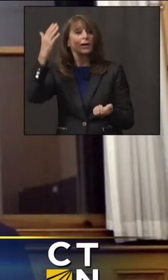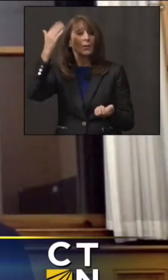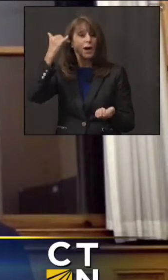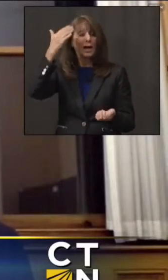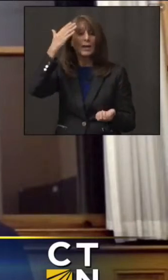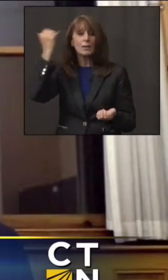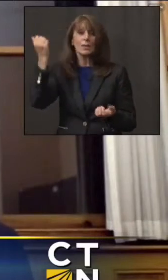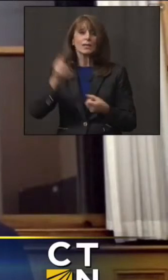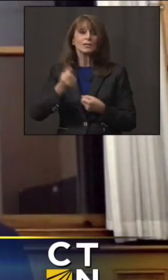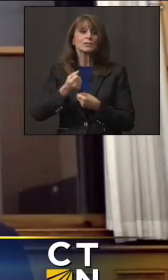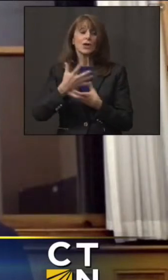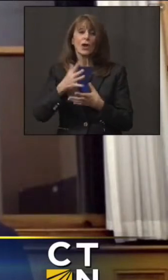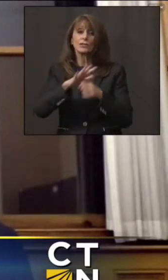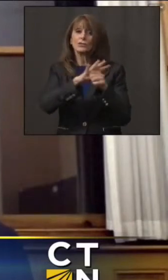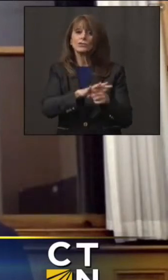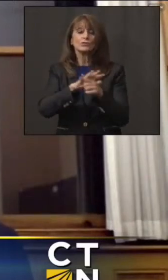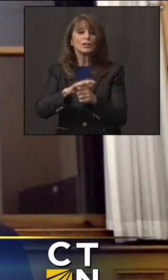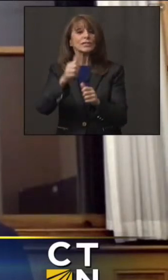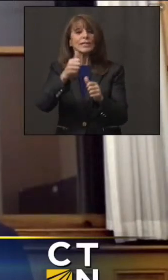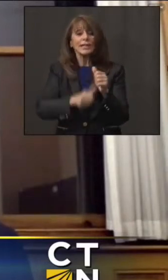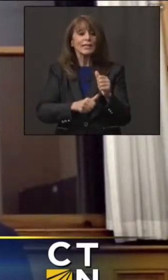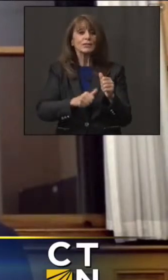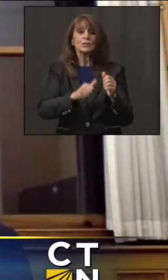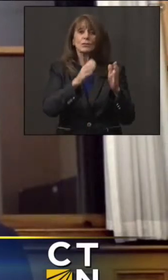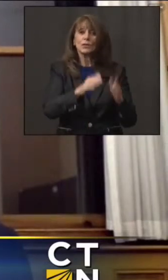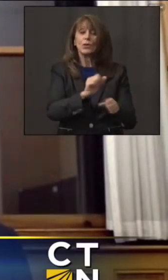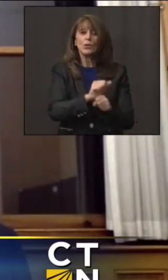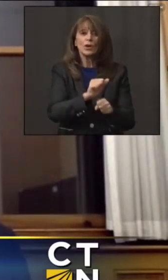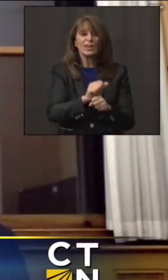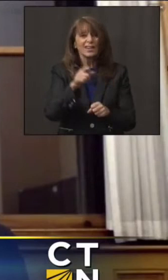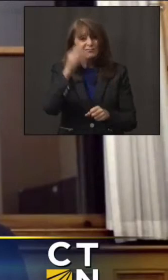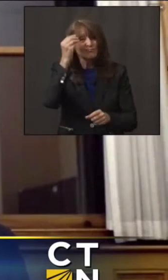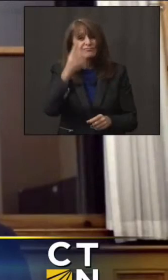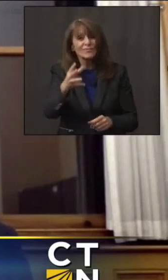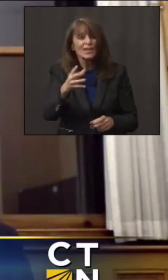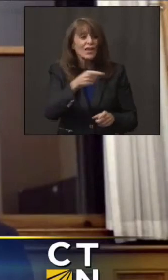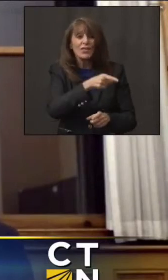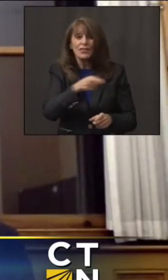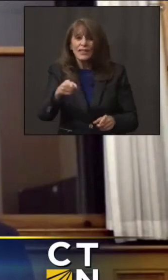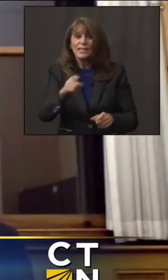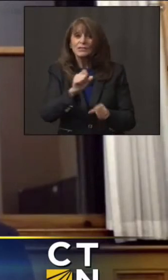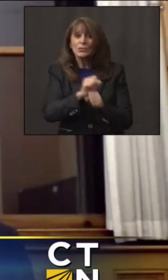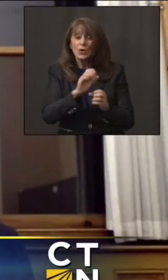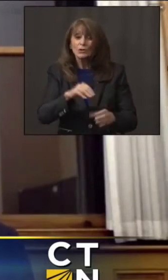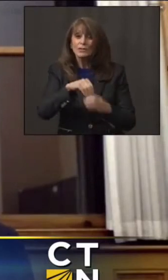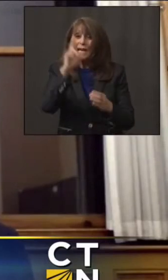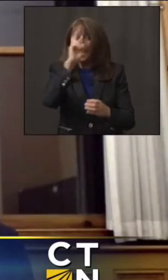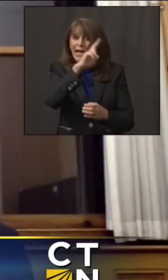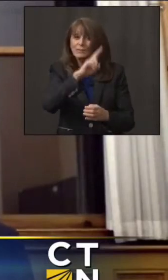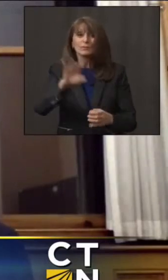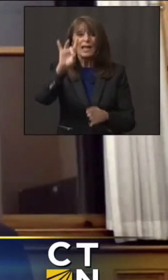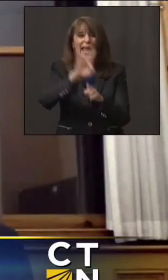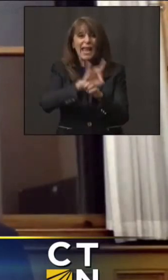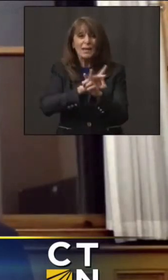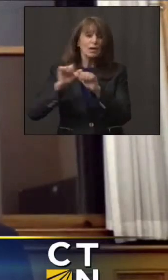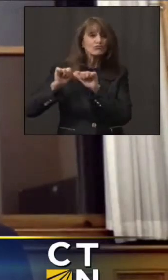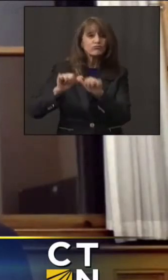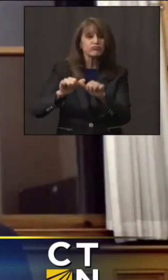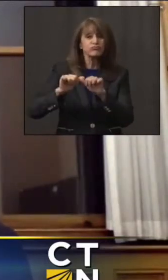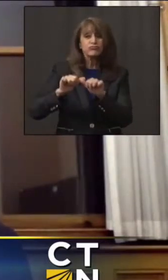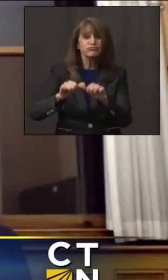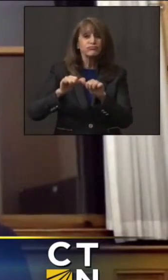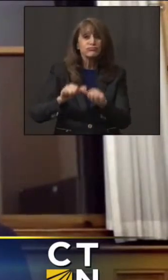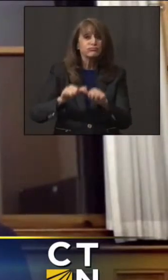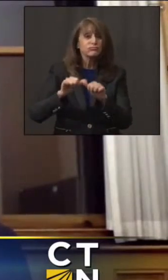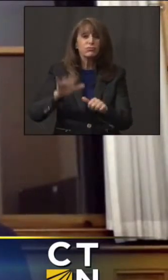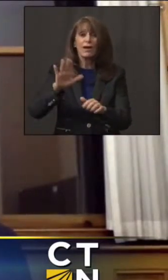lot of strain on the system, on the individuals. Remember, they've been at this for 8 or 9 months now. Under very stressful circumstances. And so we do worry